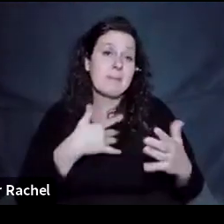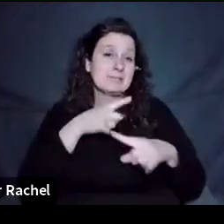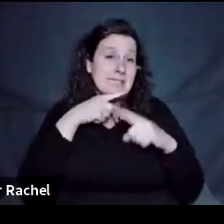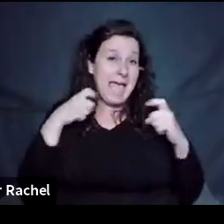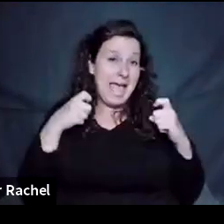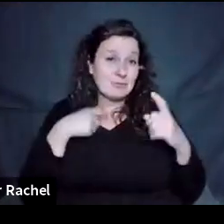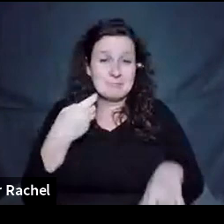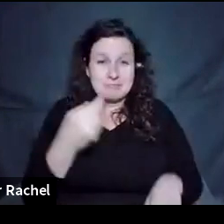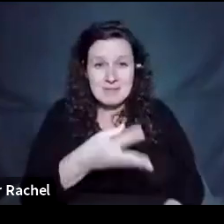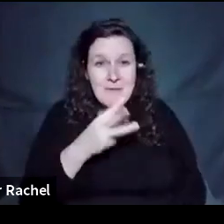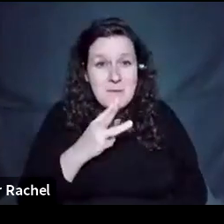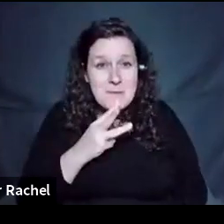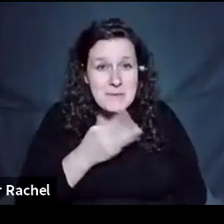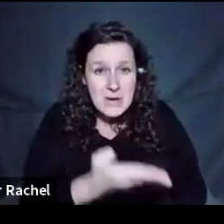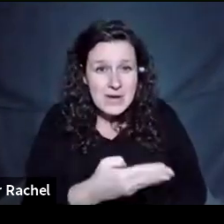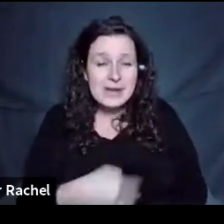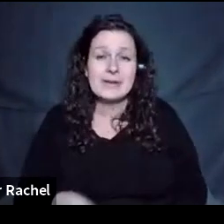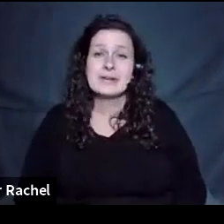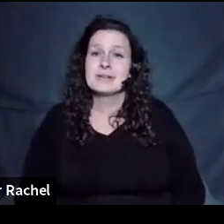dehydrated. And